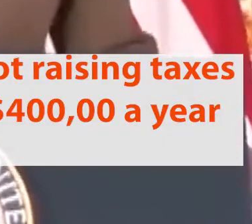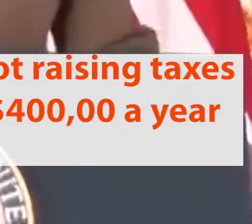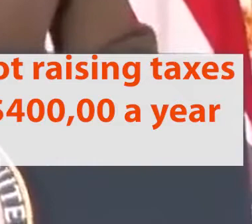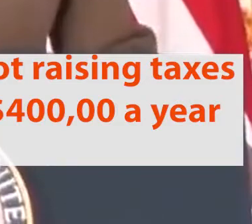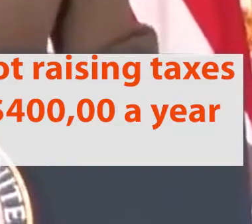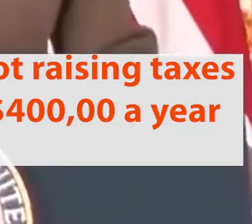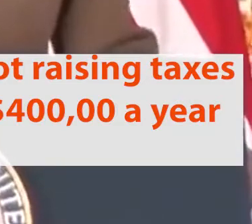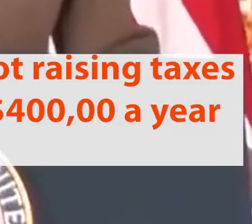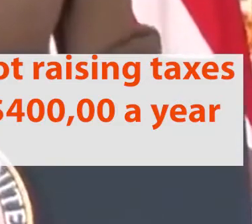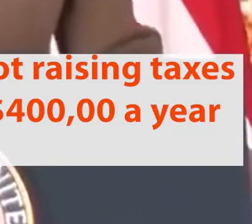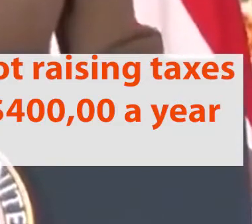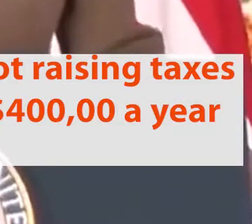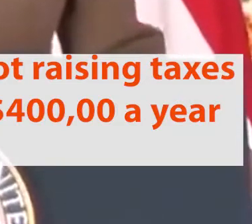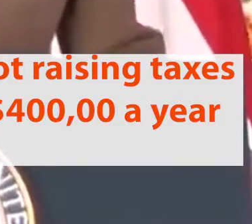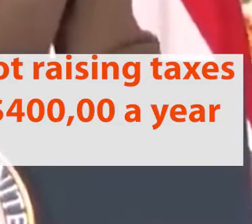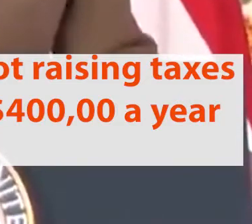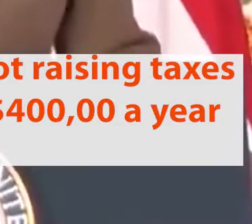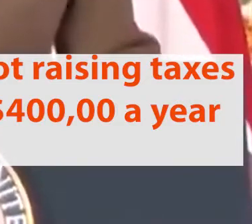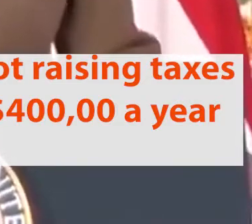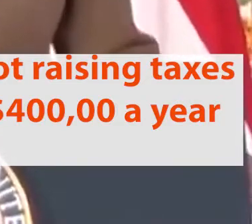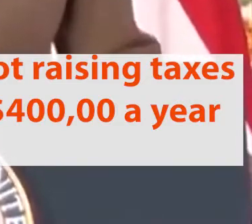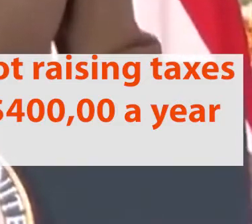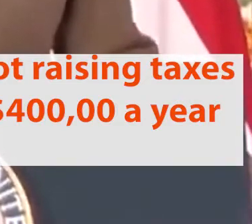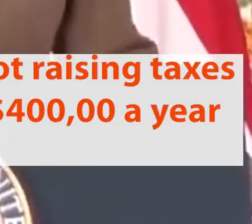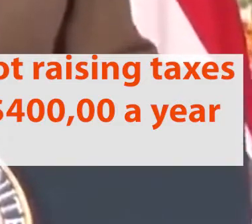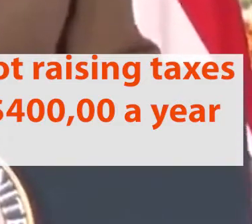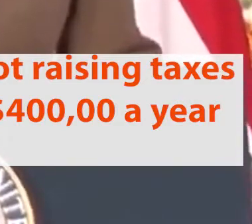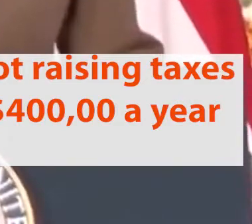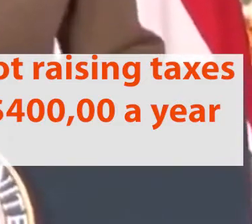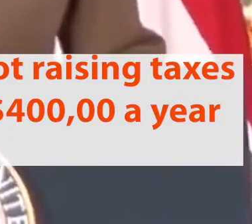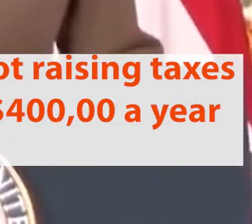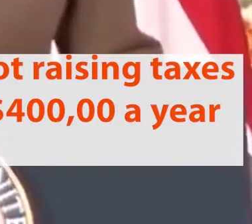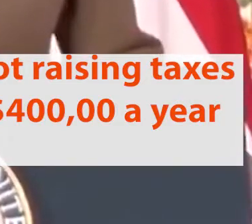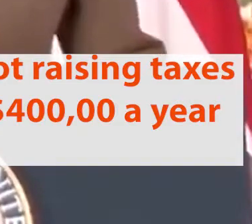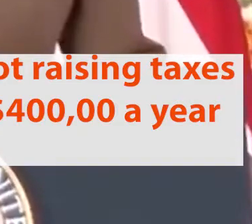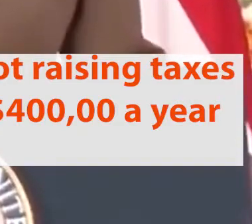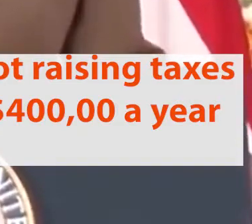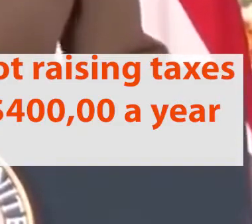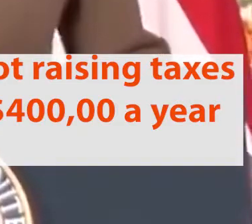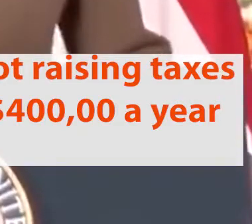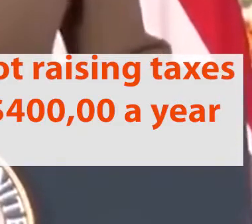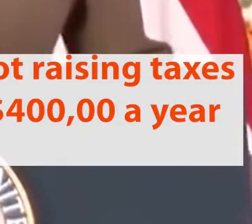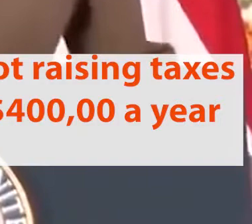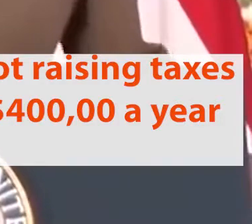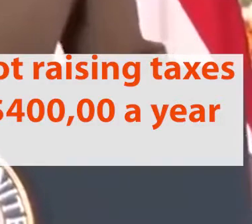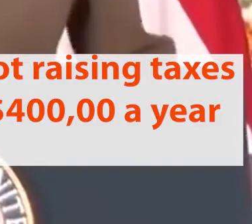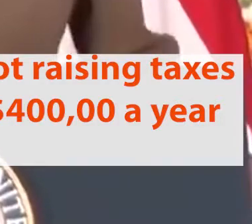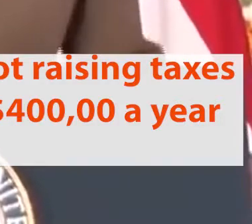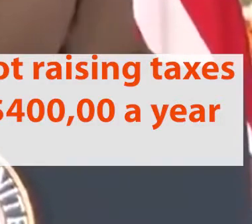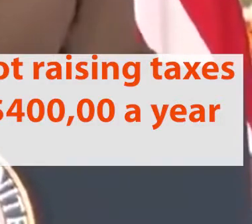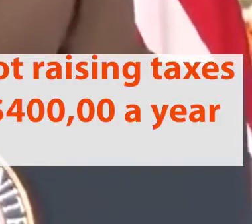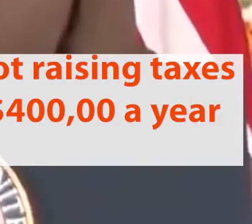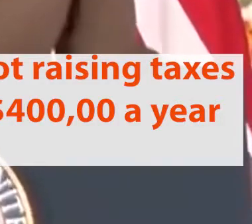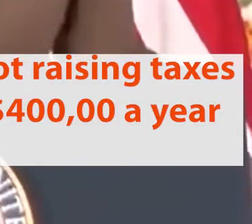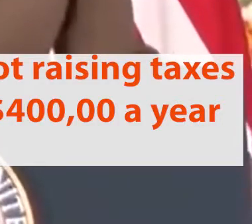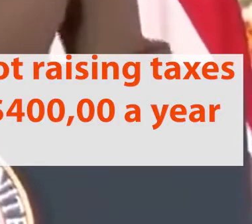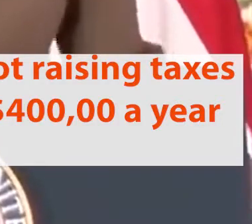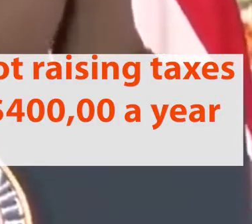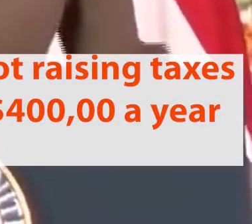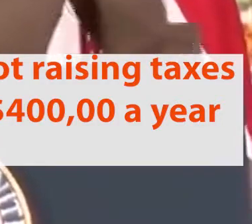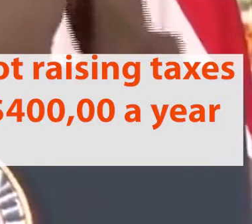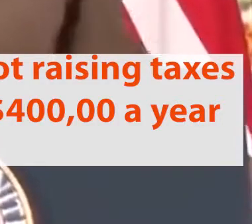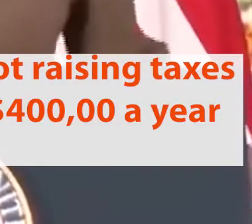been stepping up to support working people would like to throw out all these red herrings, these